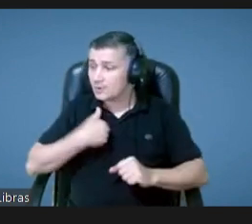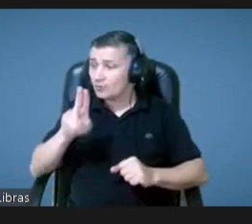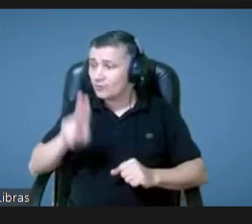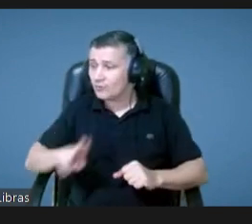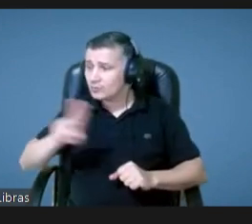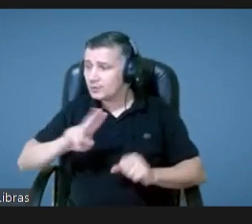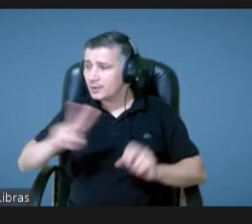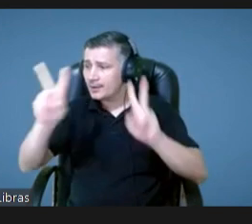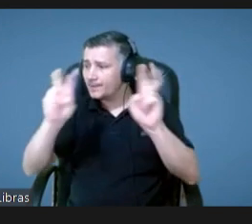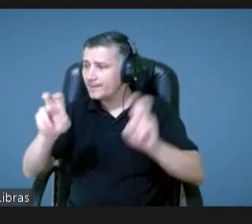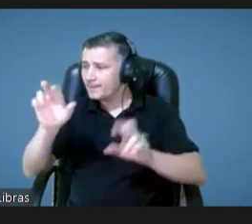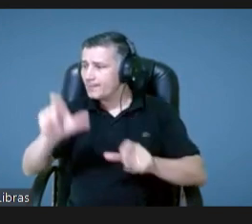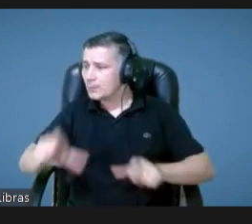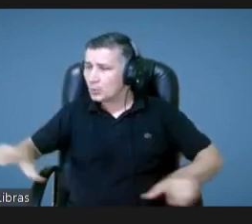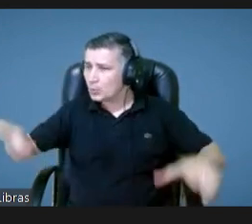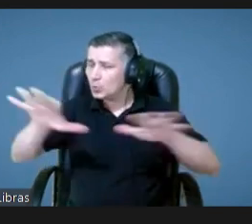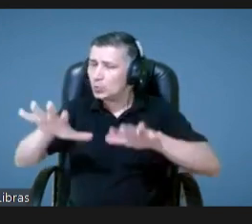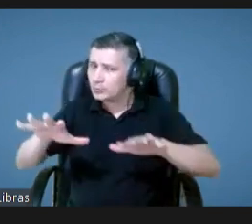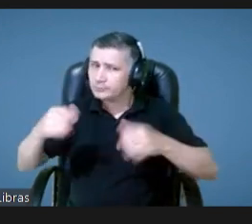method.